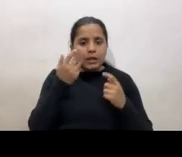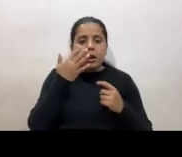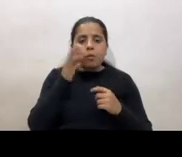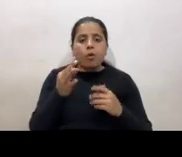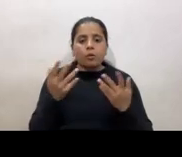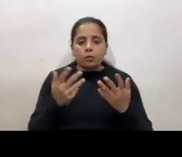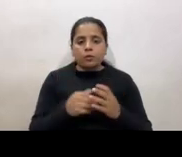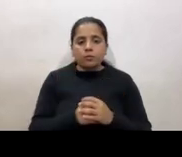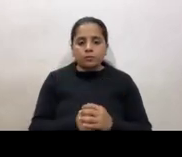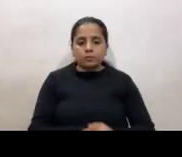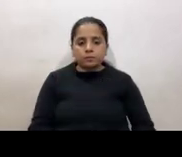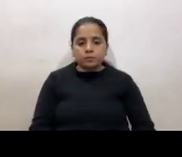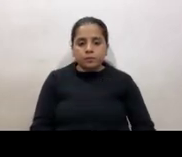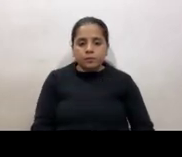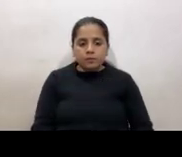important?